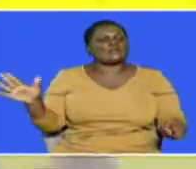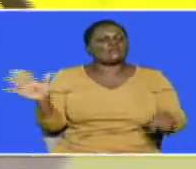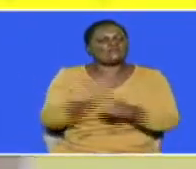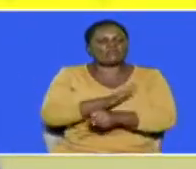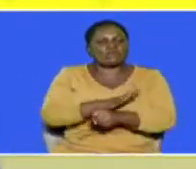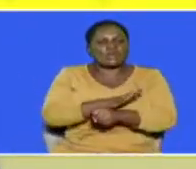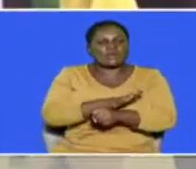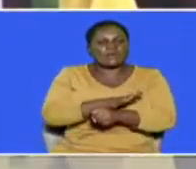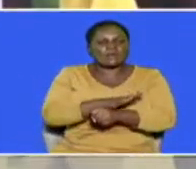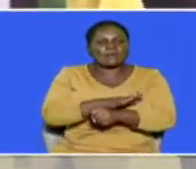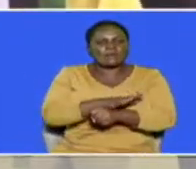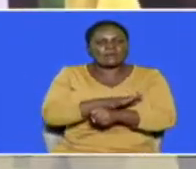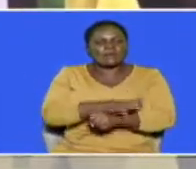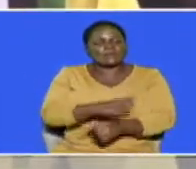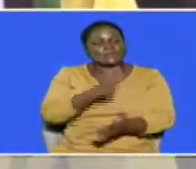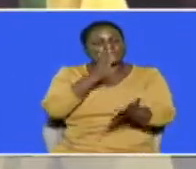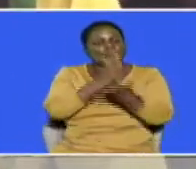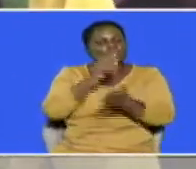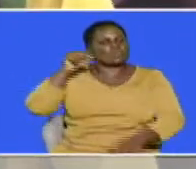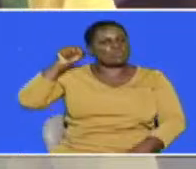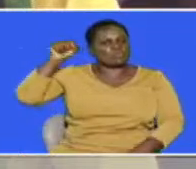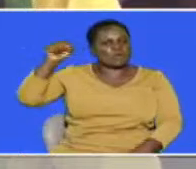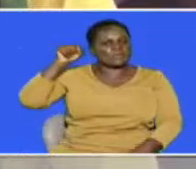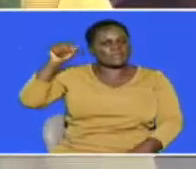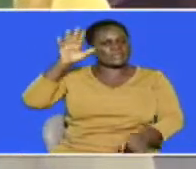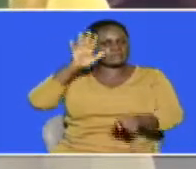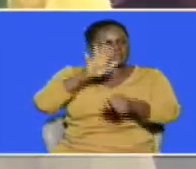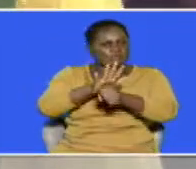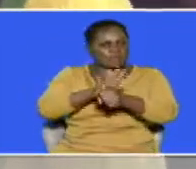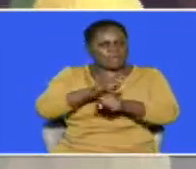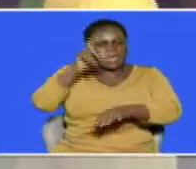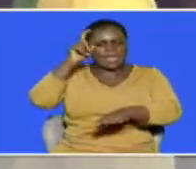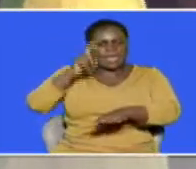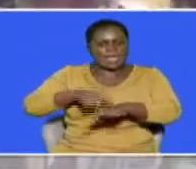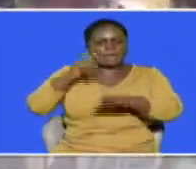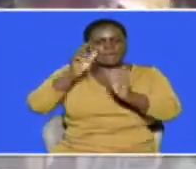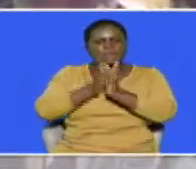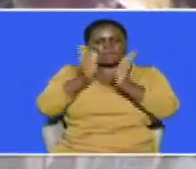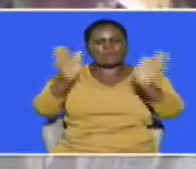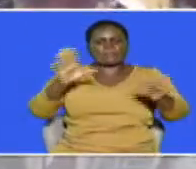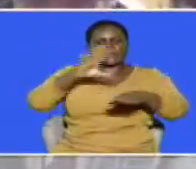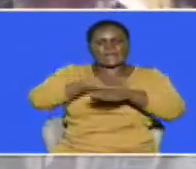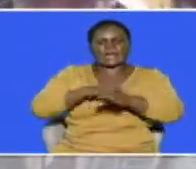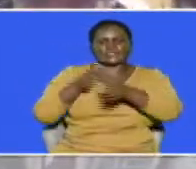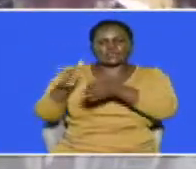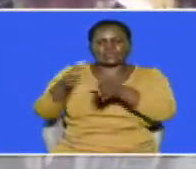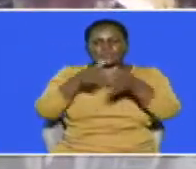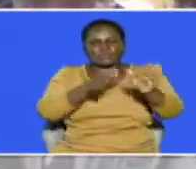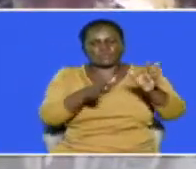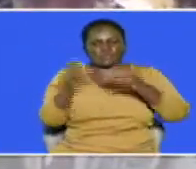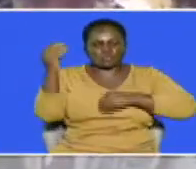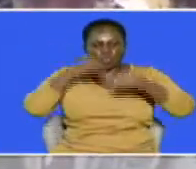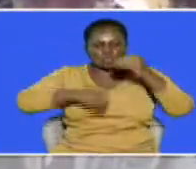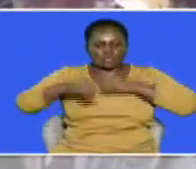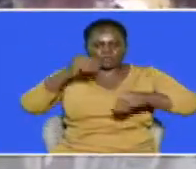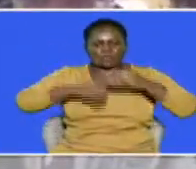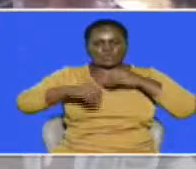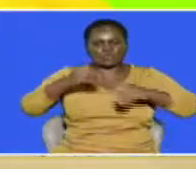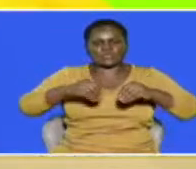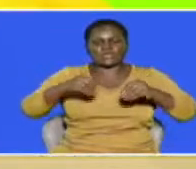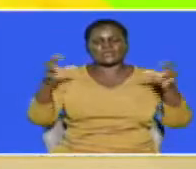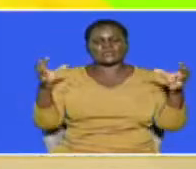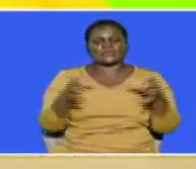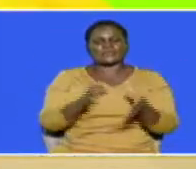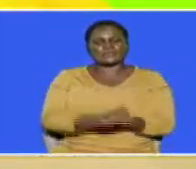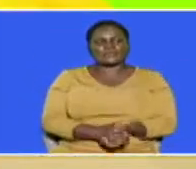vitu yote. Despite politics dominating the event, Embu residents got the opportunity to present their views and contributions to the